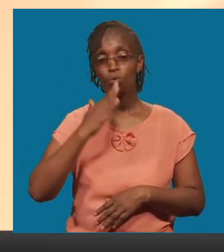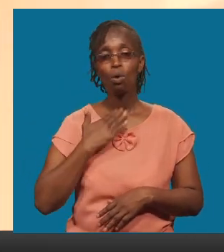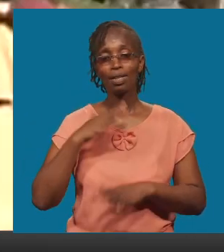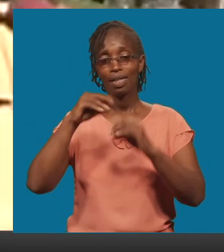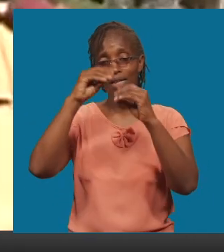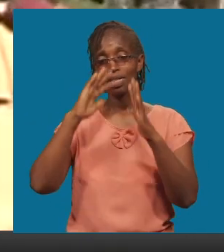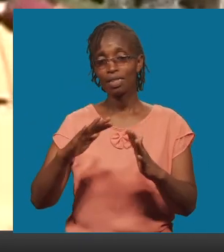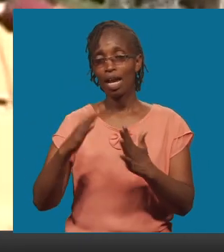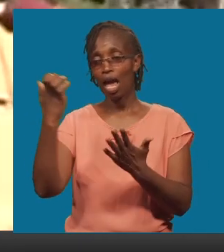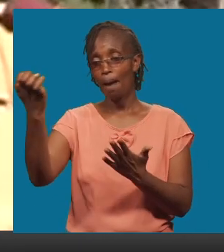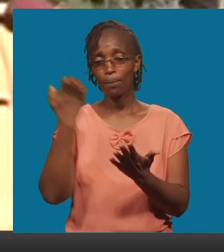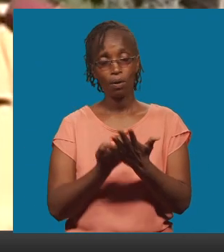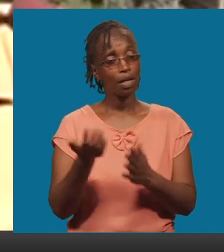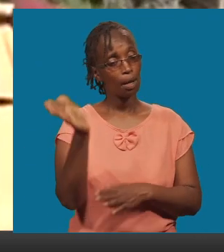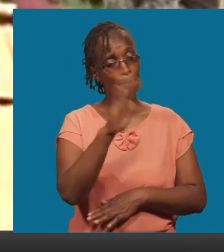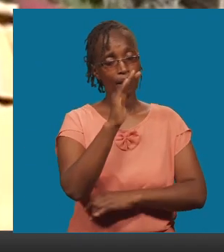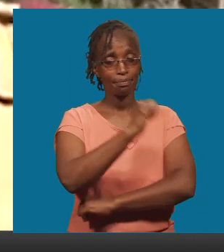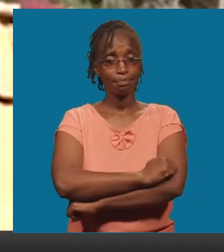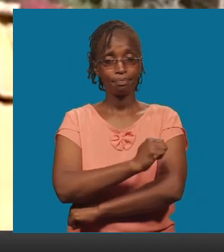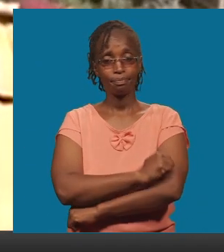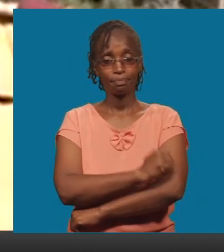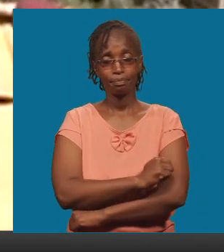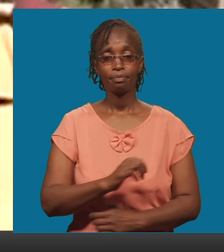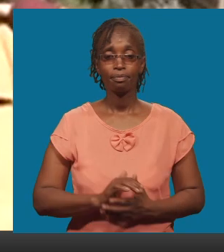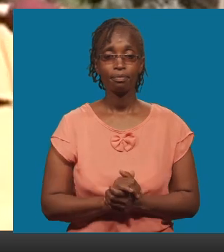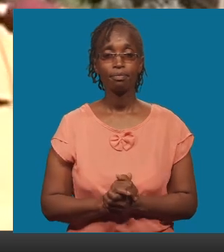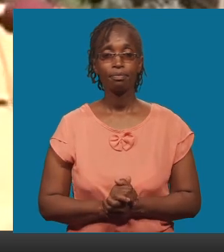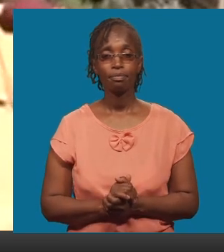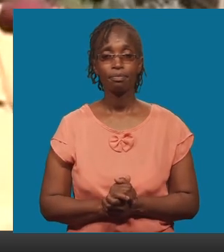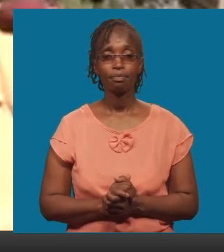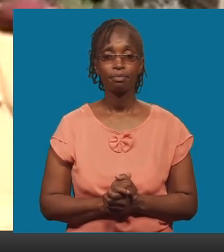schools. Witnessed a reemergence of